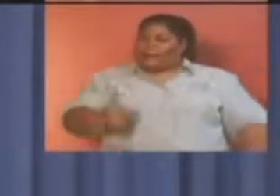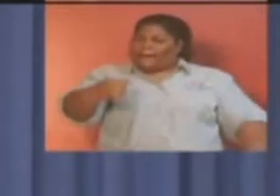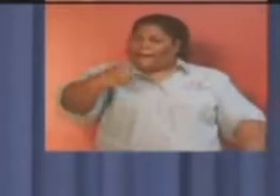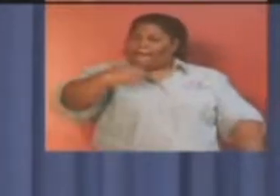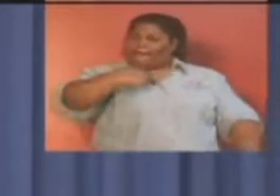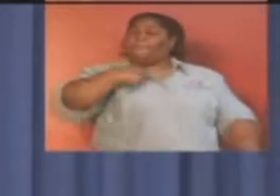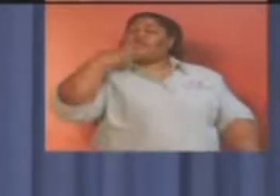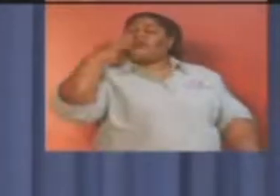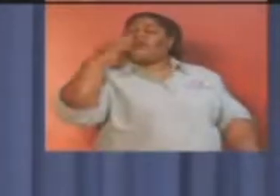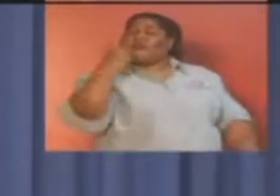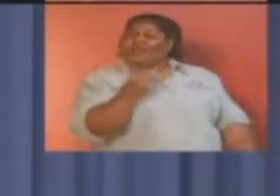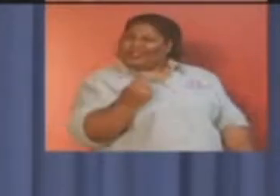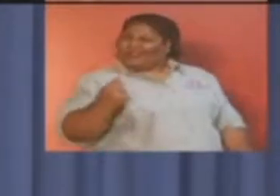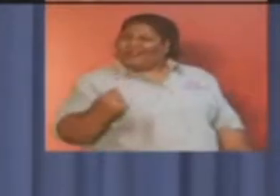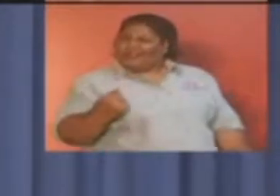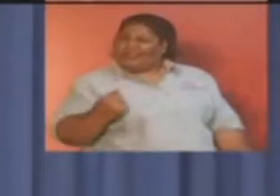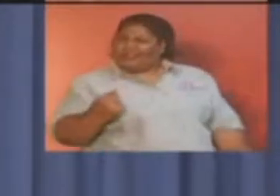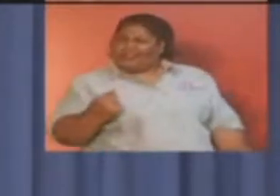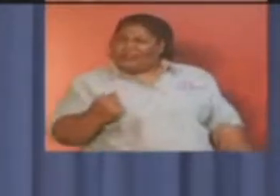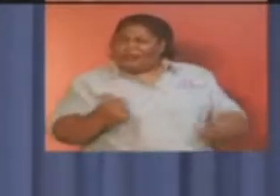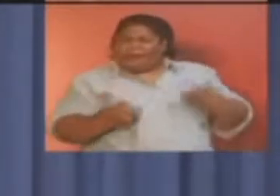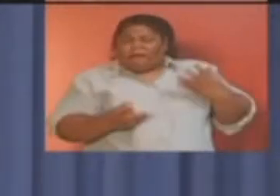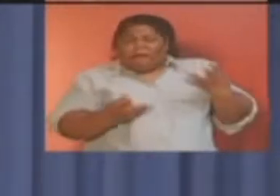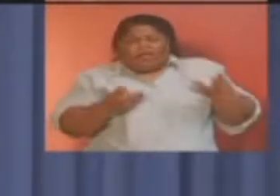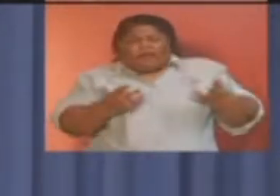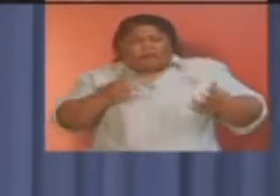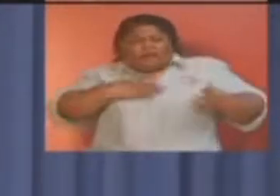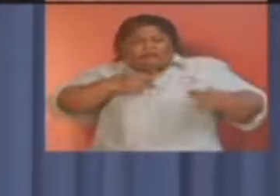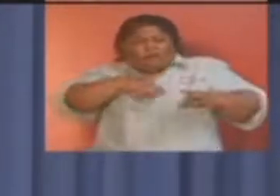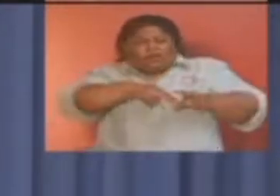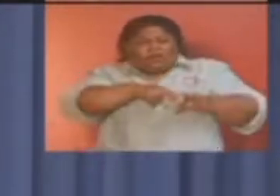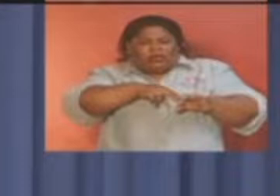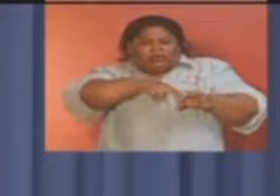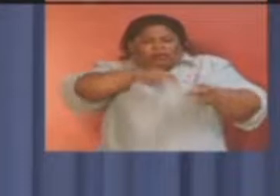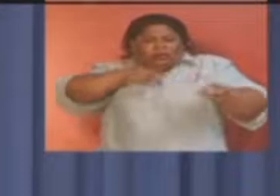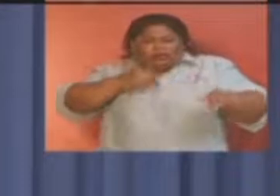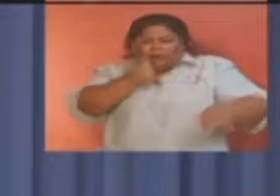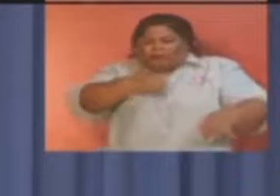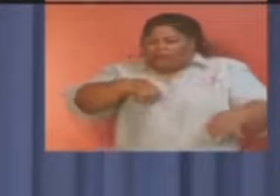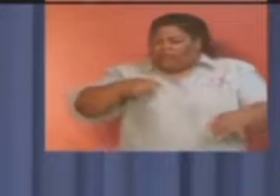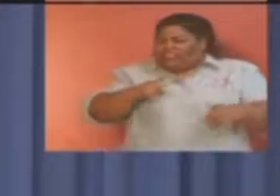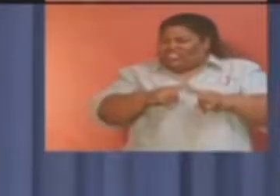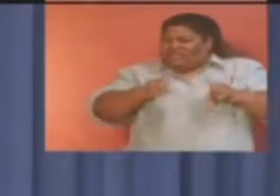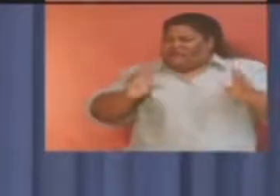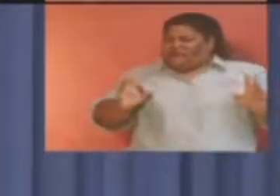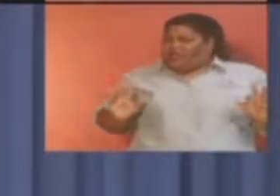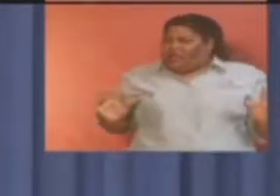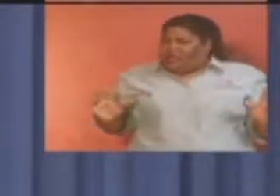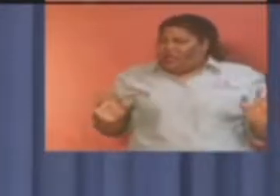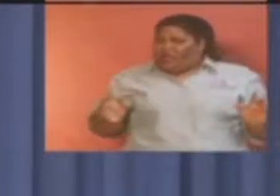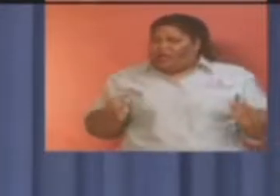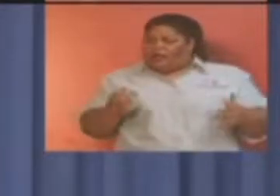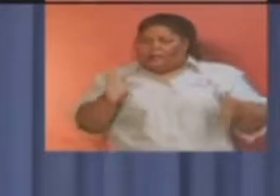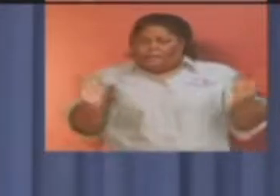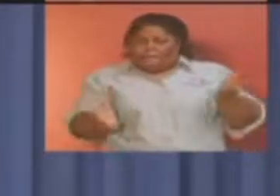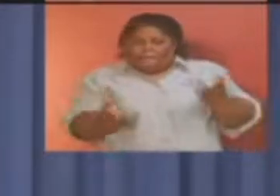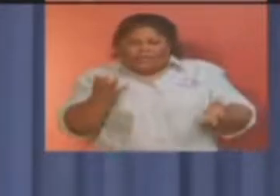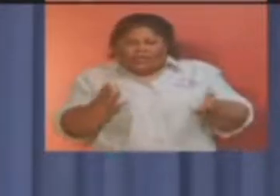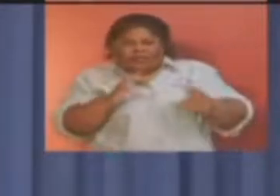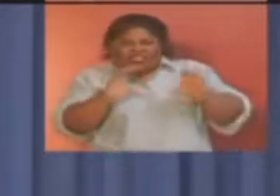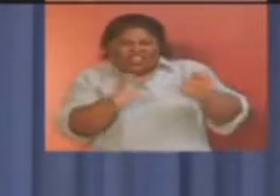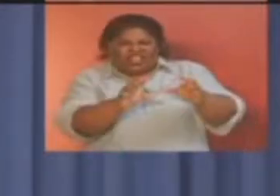from that, either officially, to be left out officially, or illegally, or just